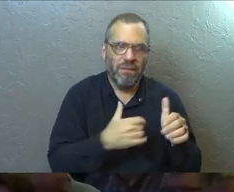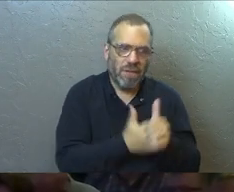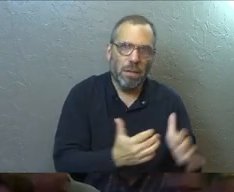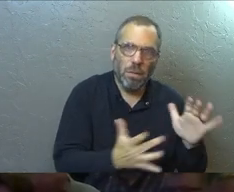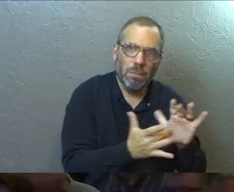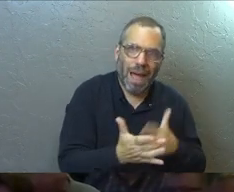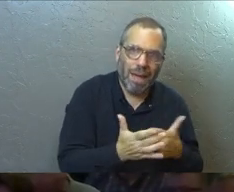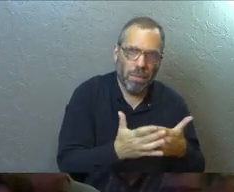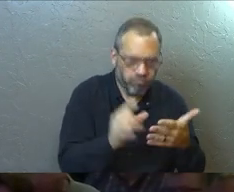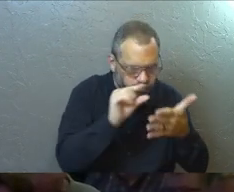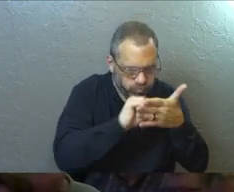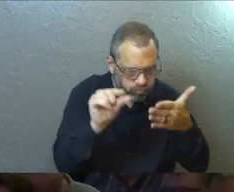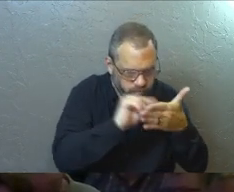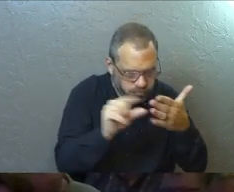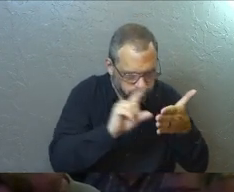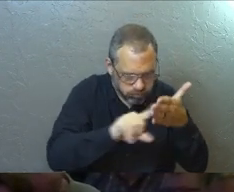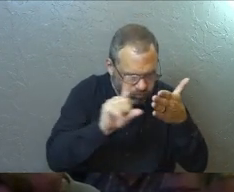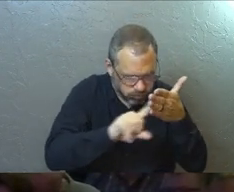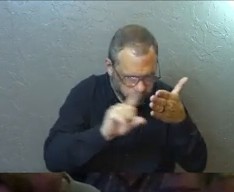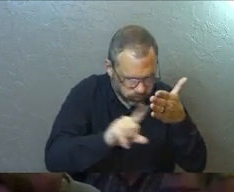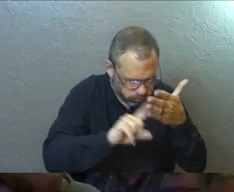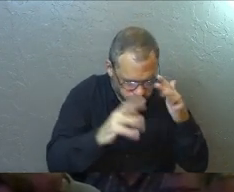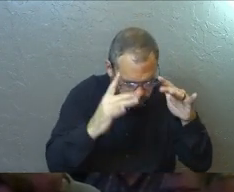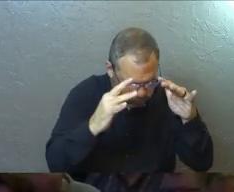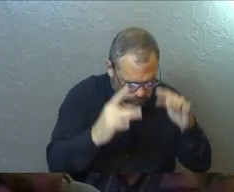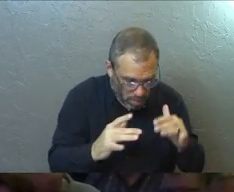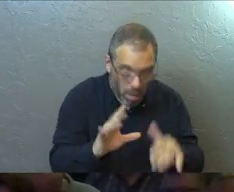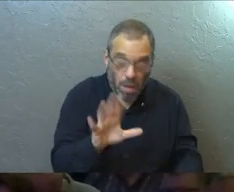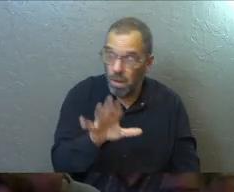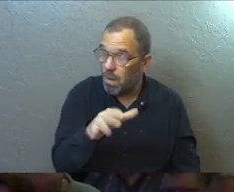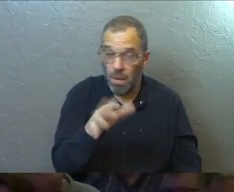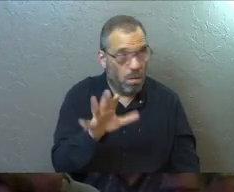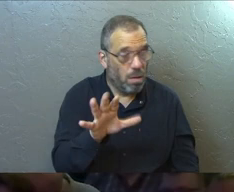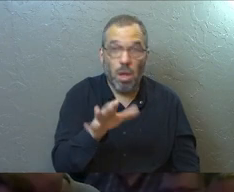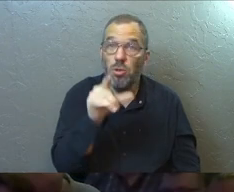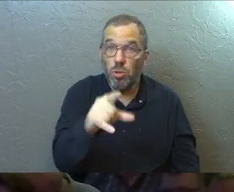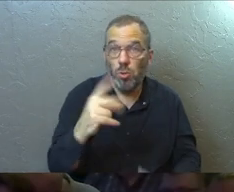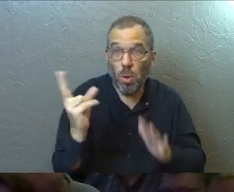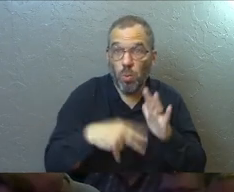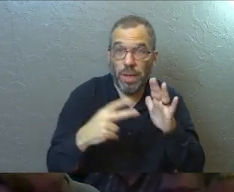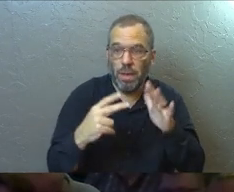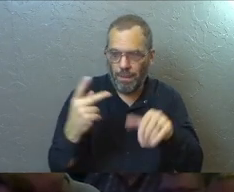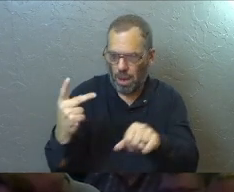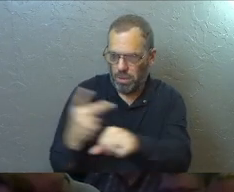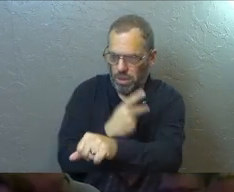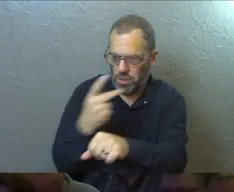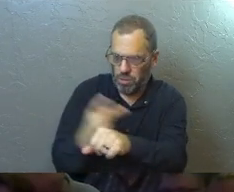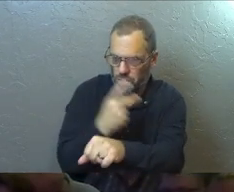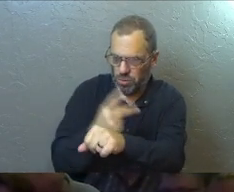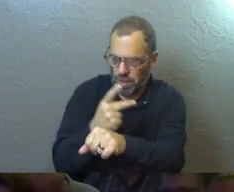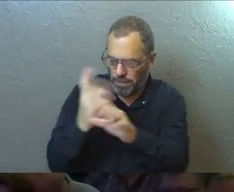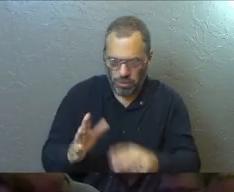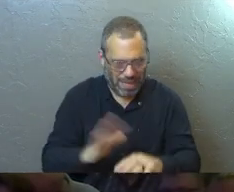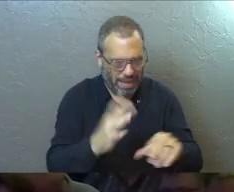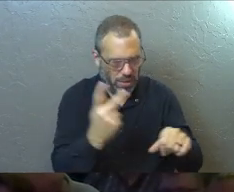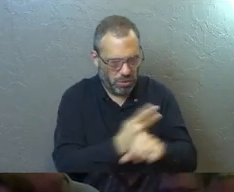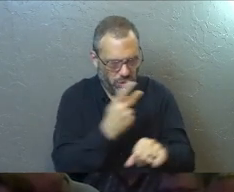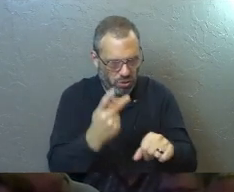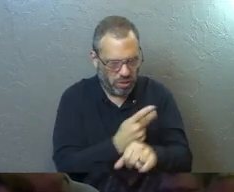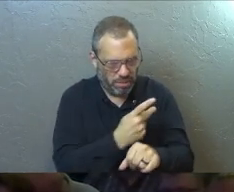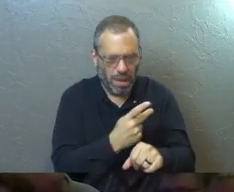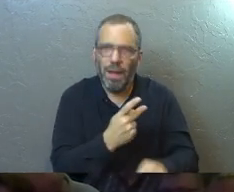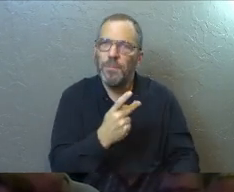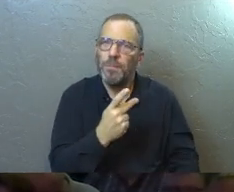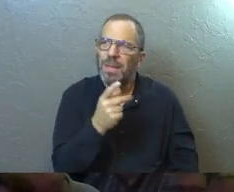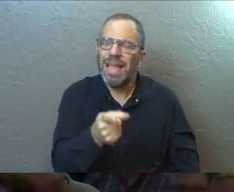first. And there are things that you will read. I'm just got to tell you this. There are things that you will read about shepherds and sheep.